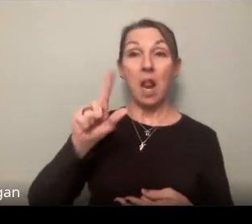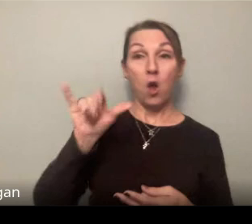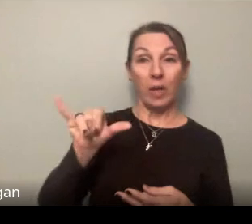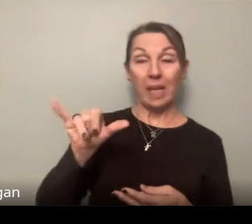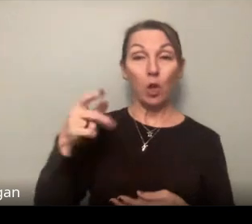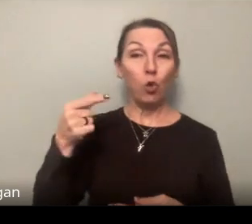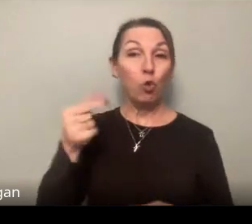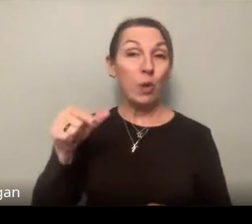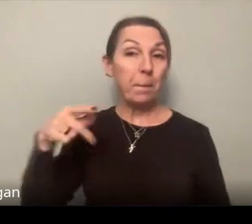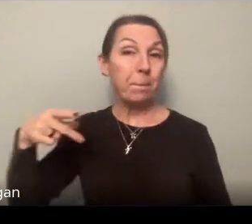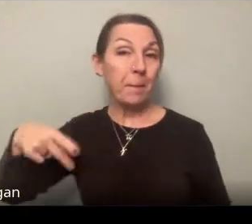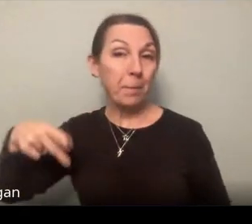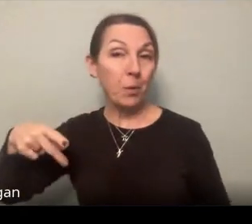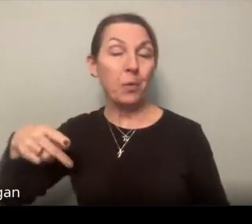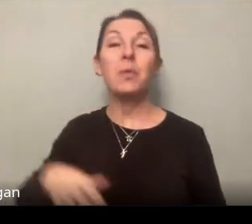peppers. And